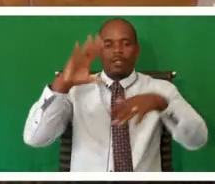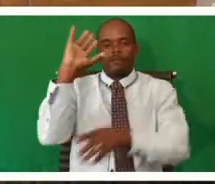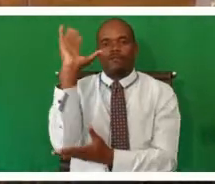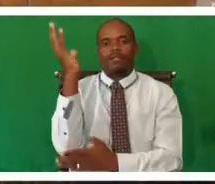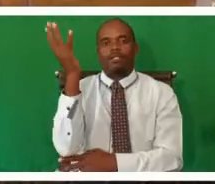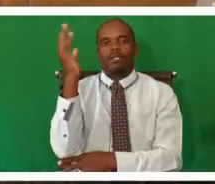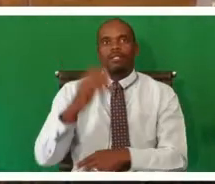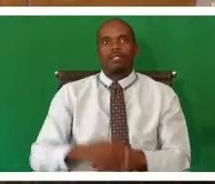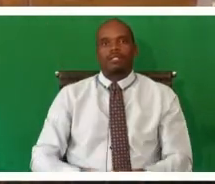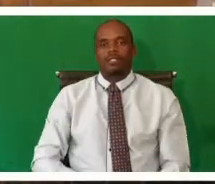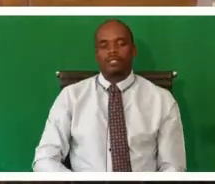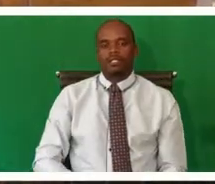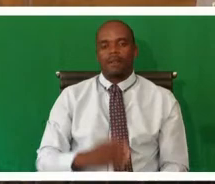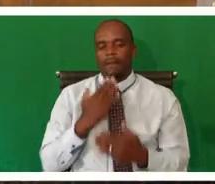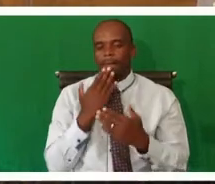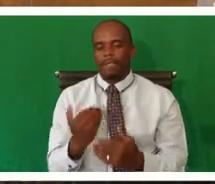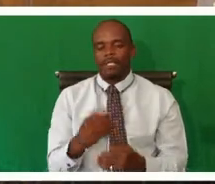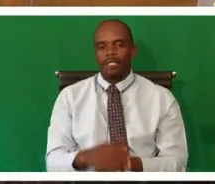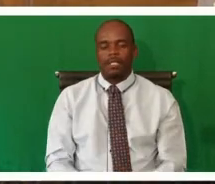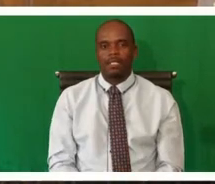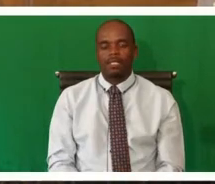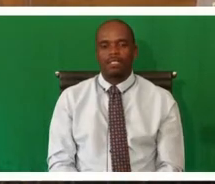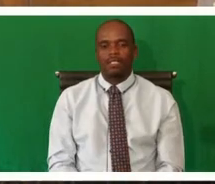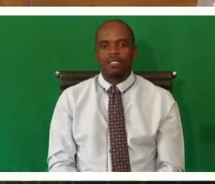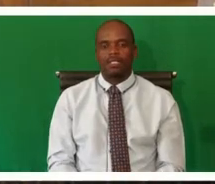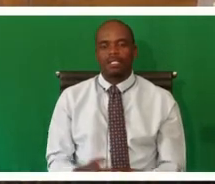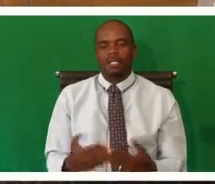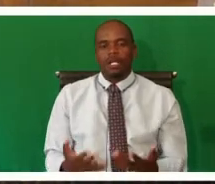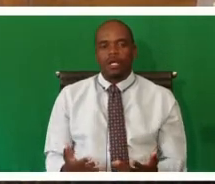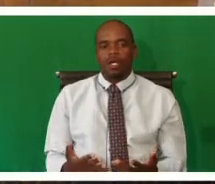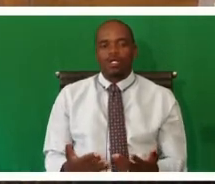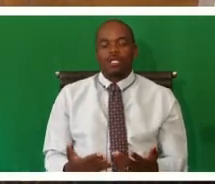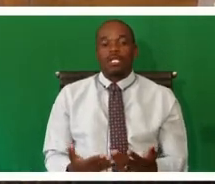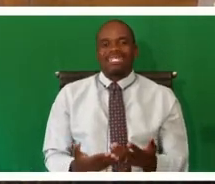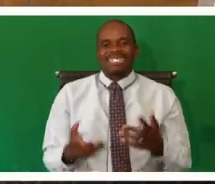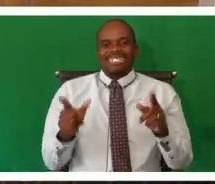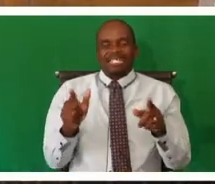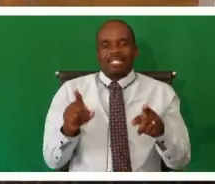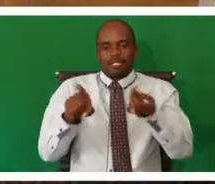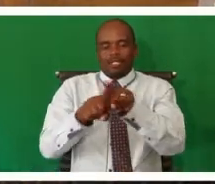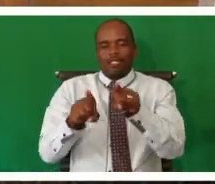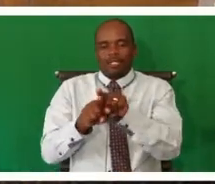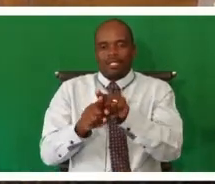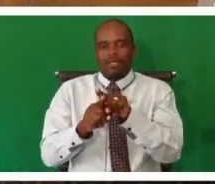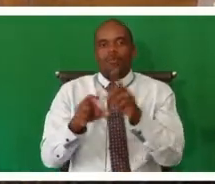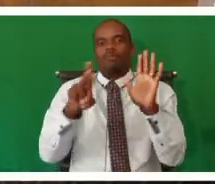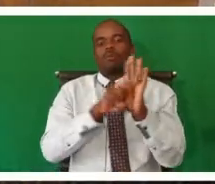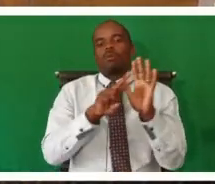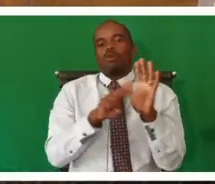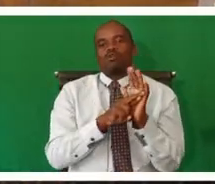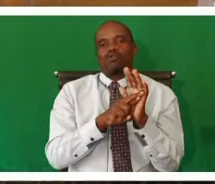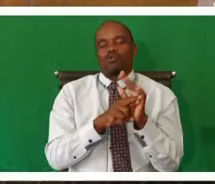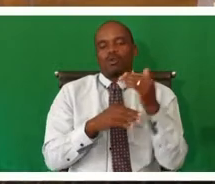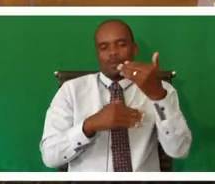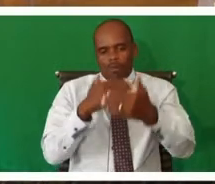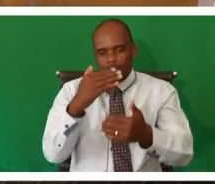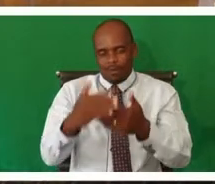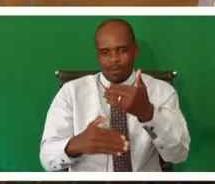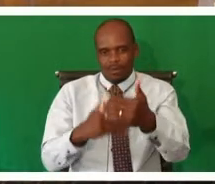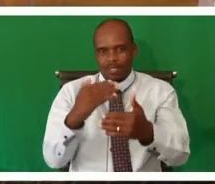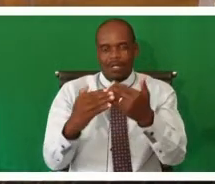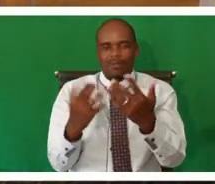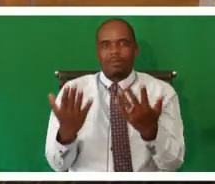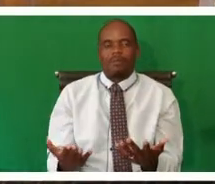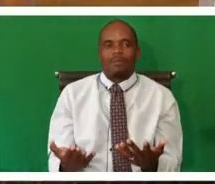note that, in line with the said rule, all proceedings shall be suspended